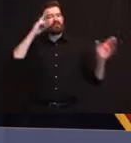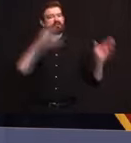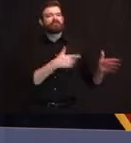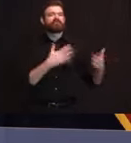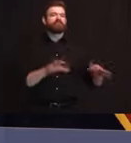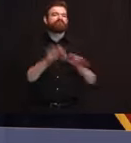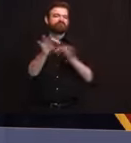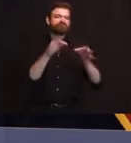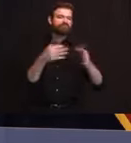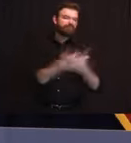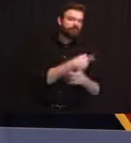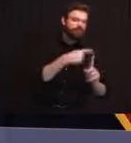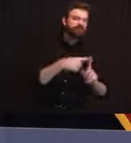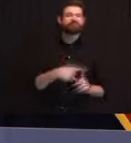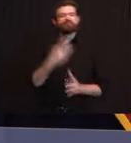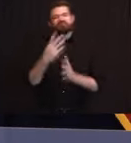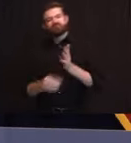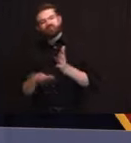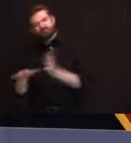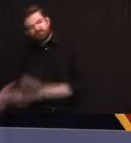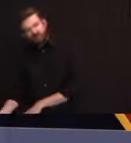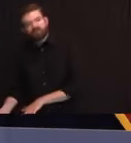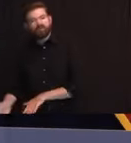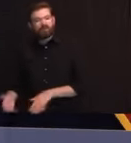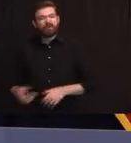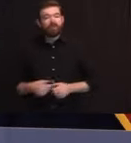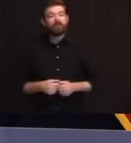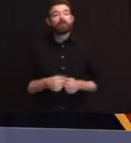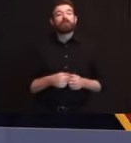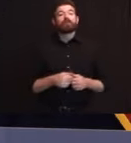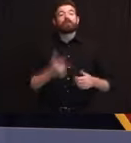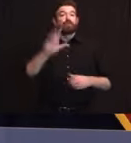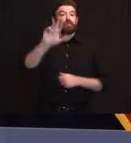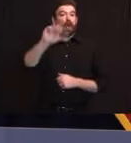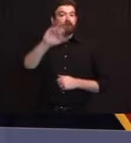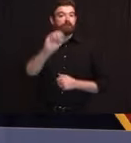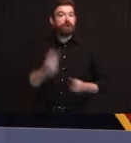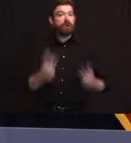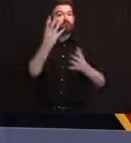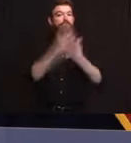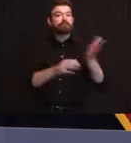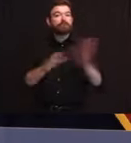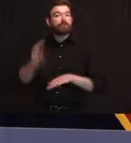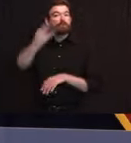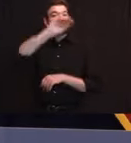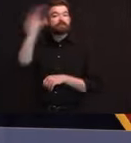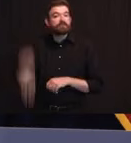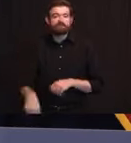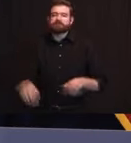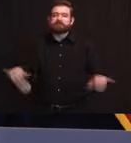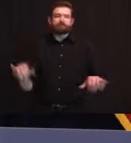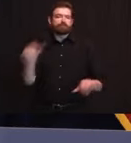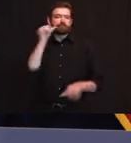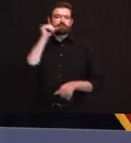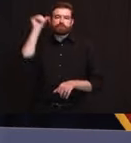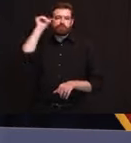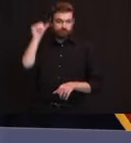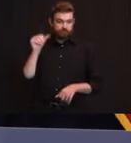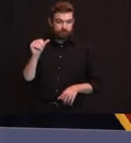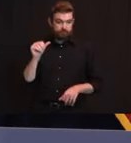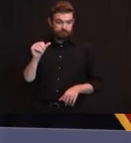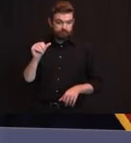breakdown of race and ethnicity is similar to yesterday. and cardiovascular disease and diabetes